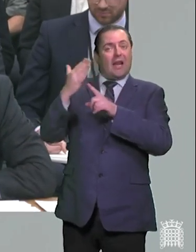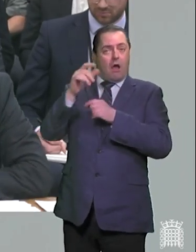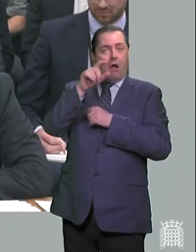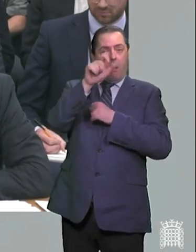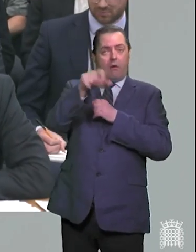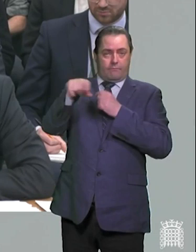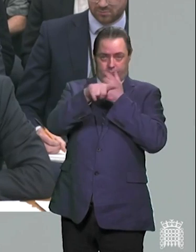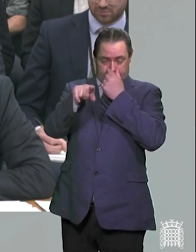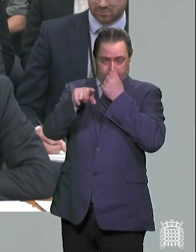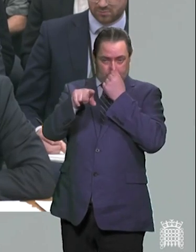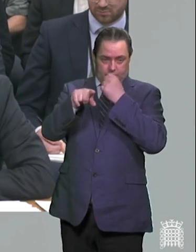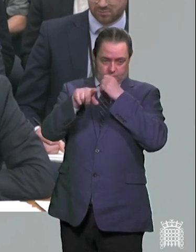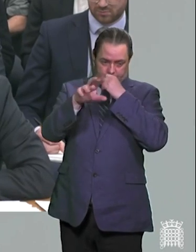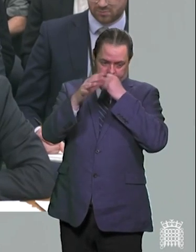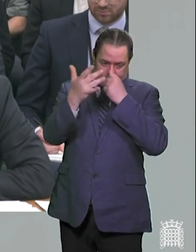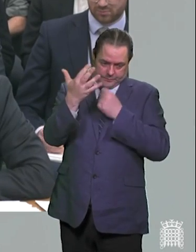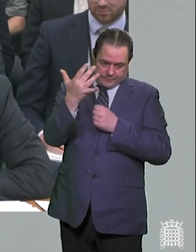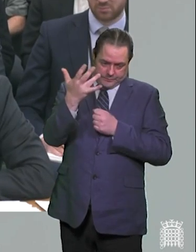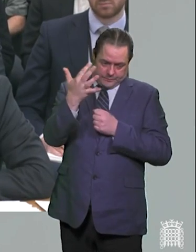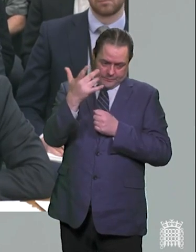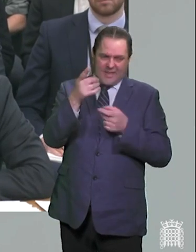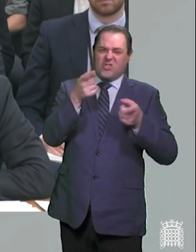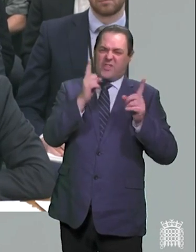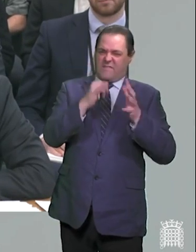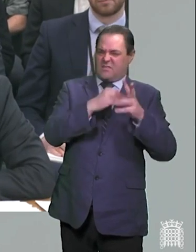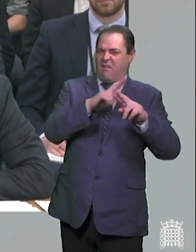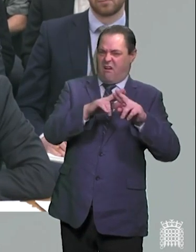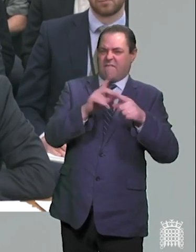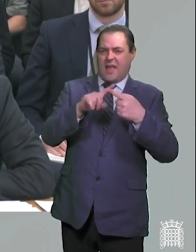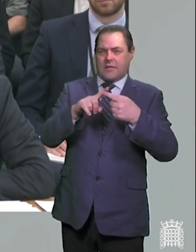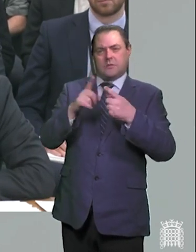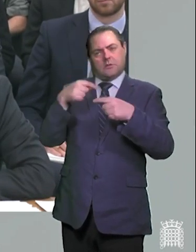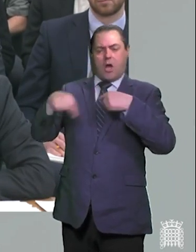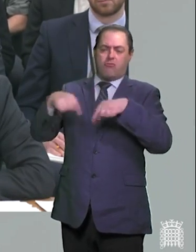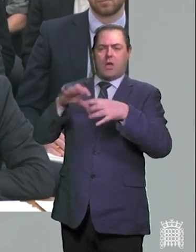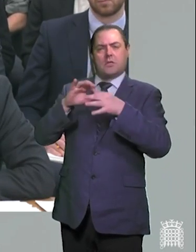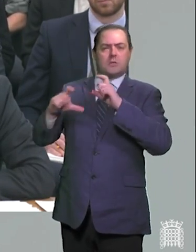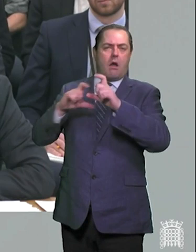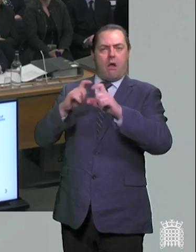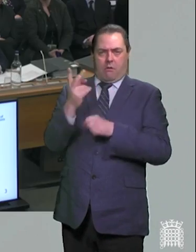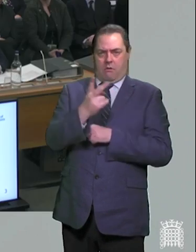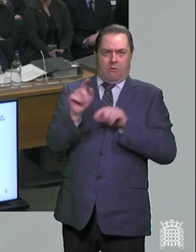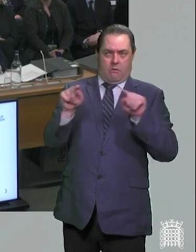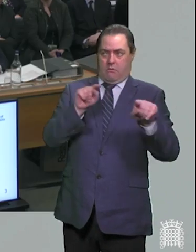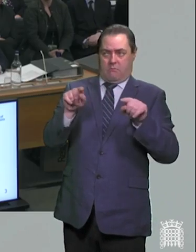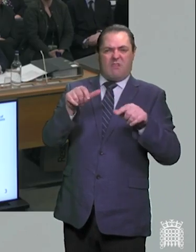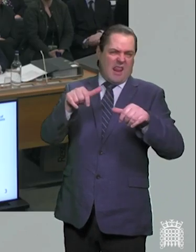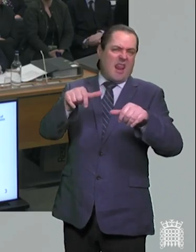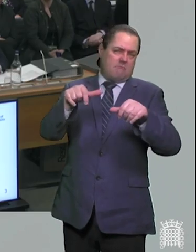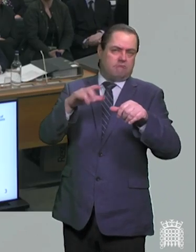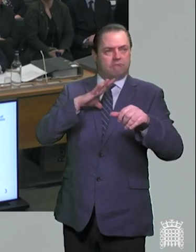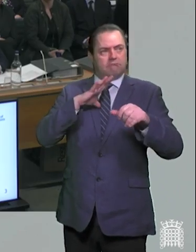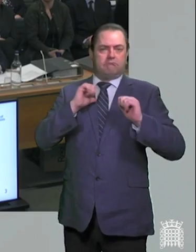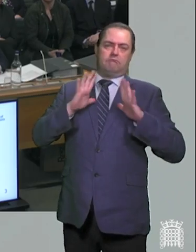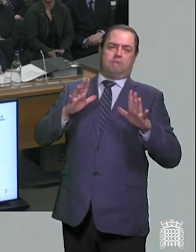staff, the effective Chief of Staff and the Director of Communications, had both left the building or were about to leave